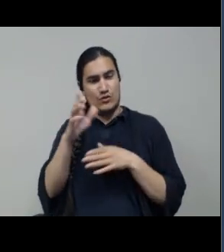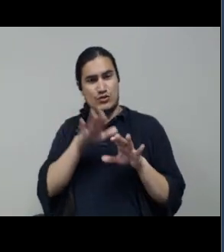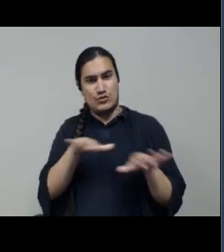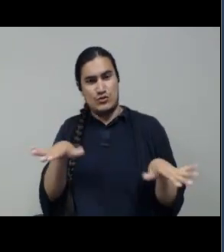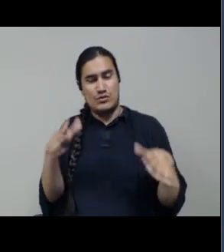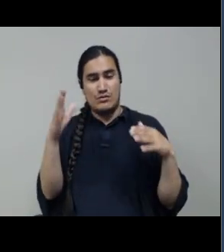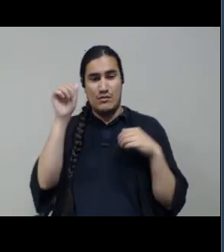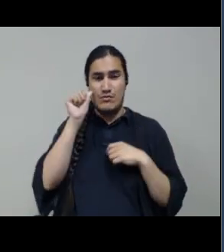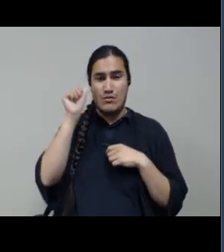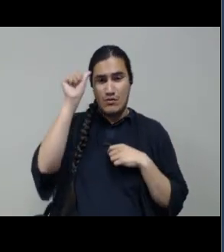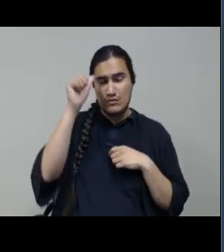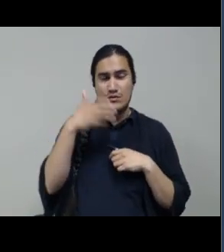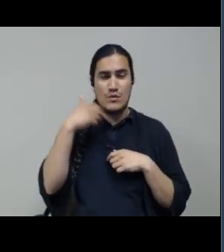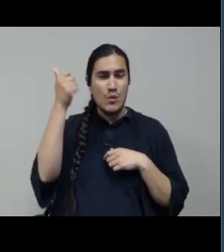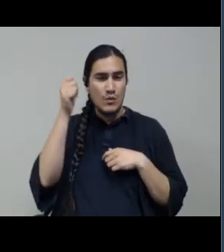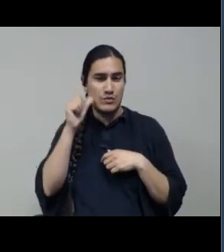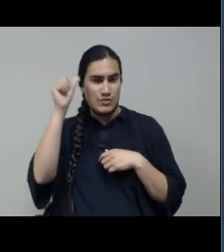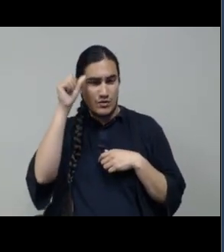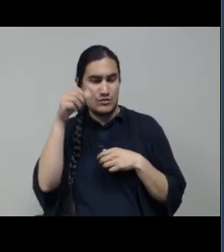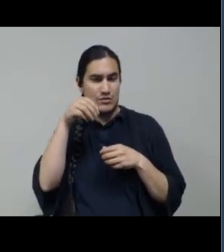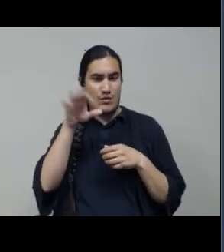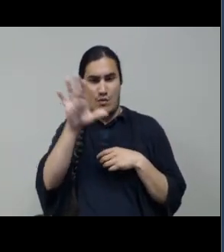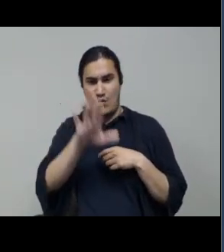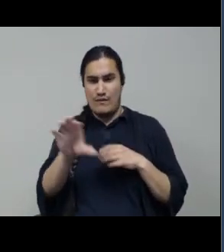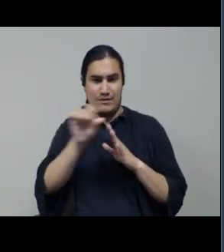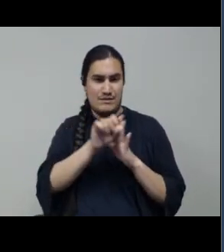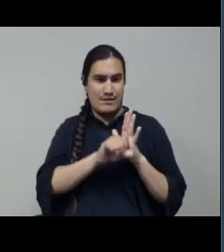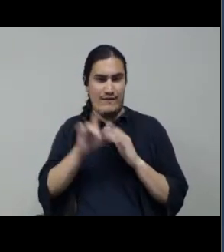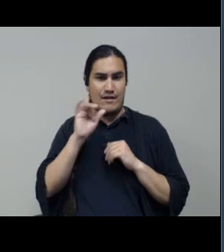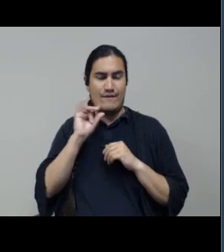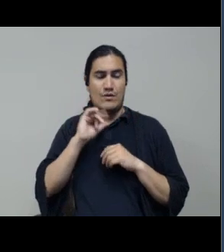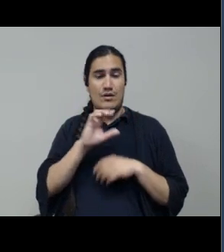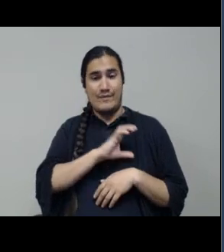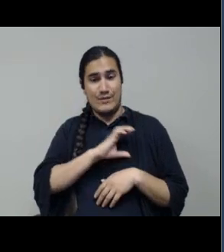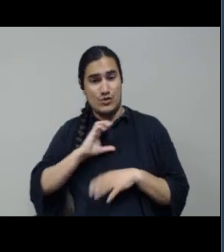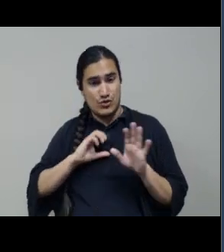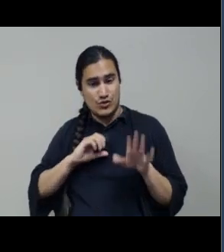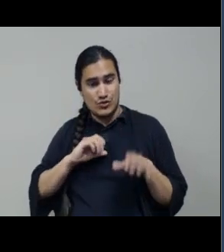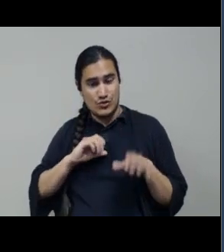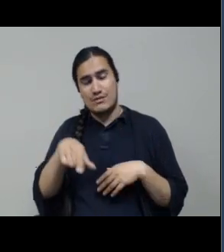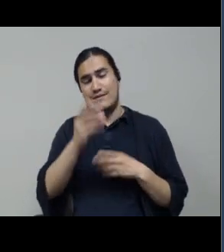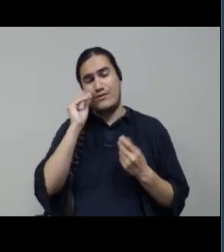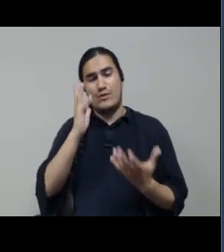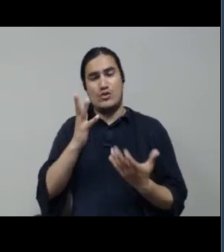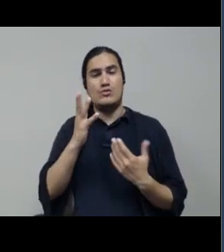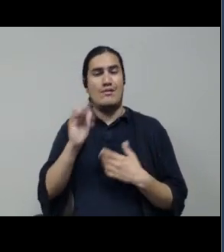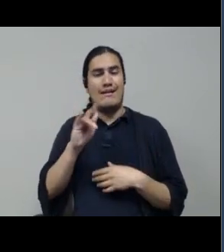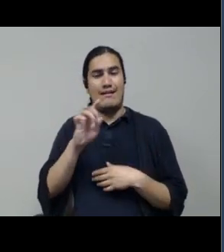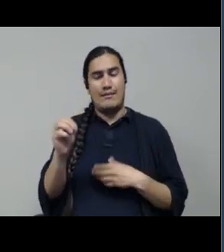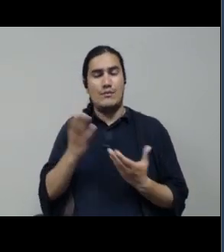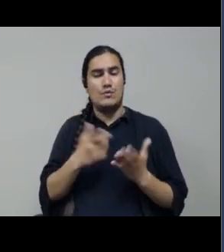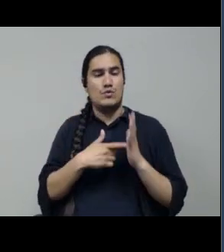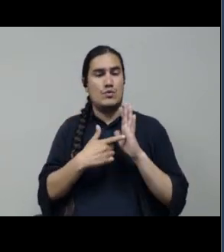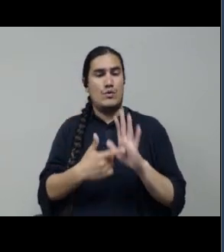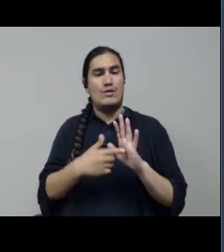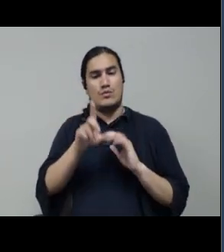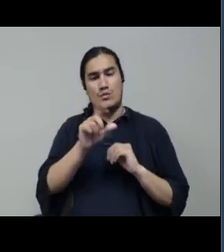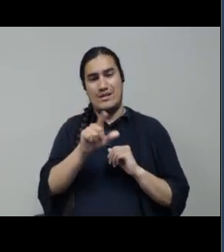older adults throughout the state of California. Commissioners, this is an informational item presenting the 2021